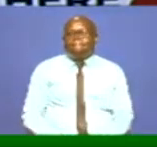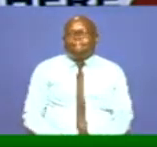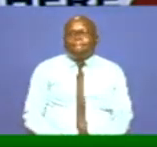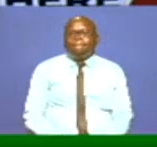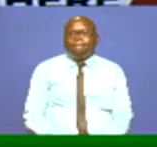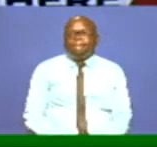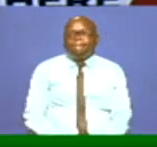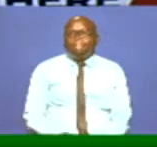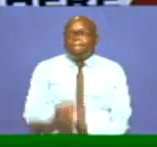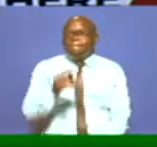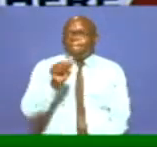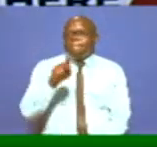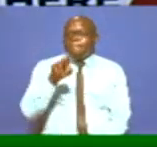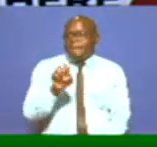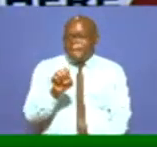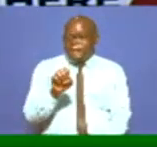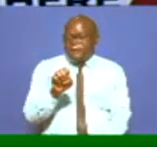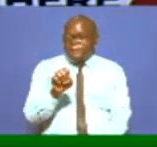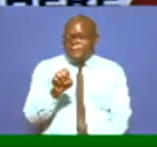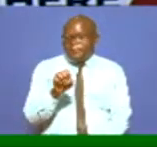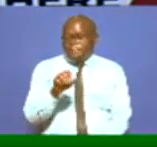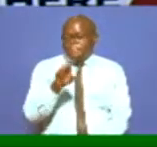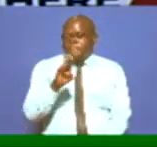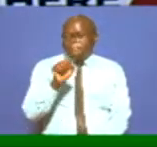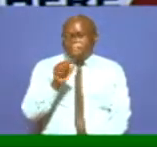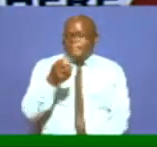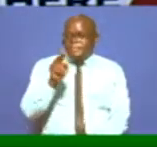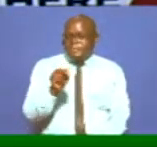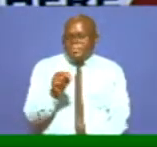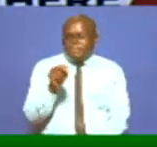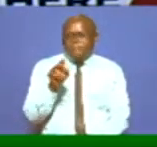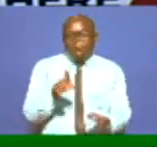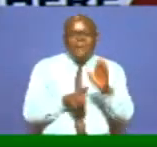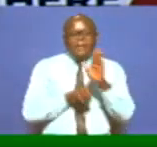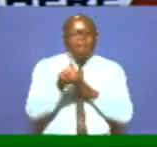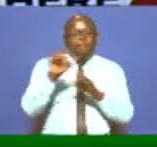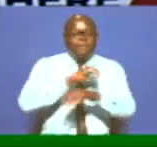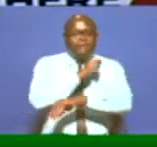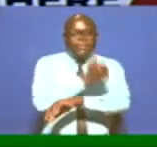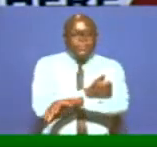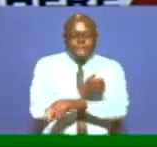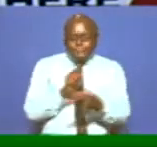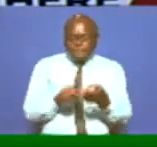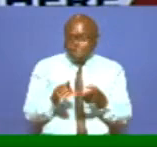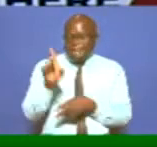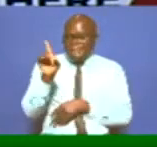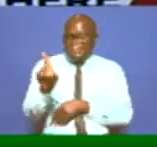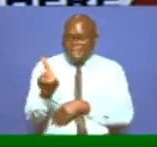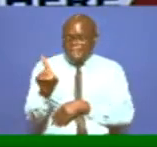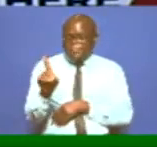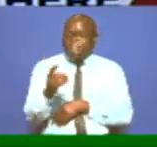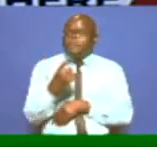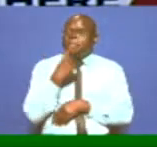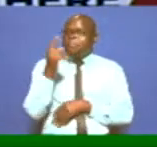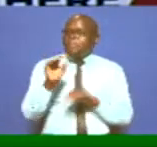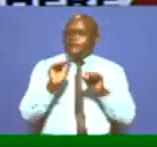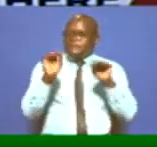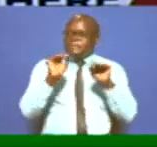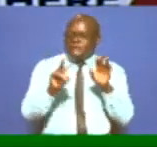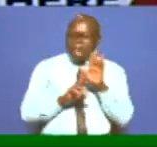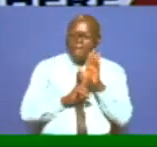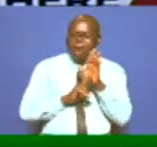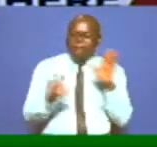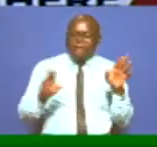Basin Development Authority. D. Moi Teaching and Rivera